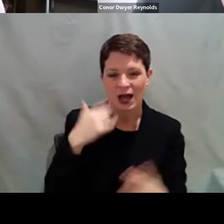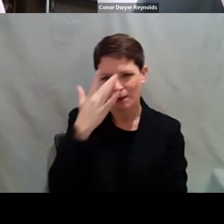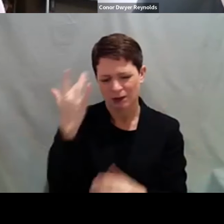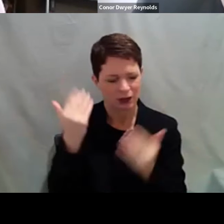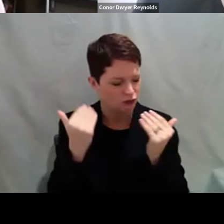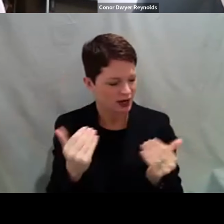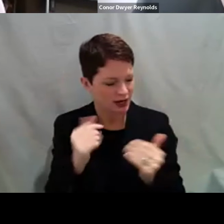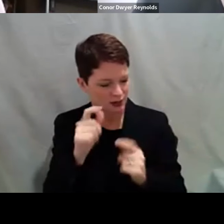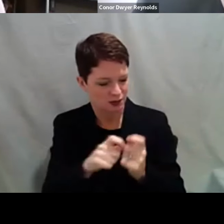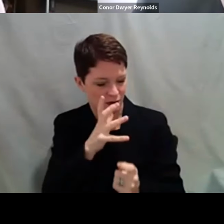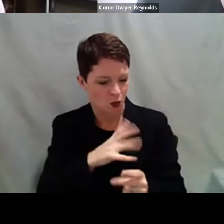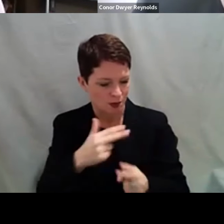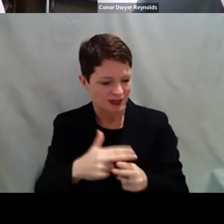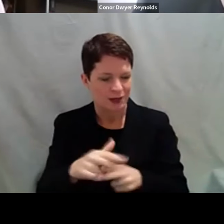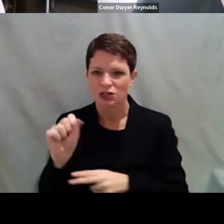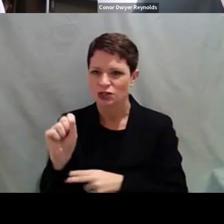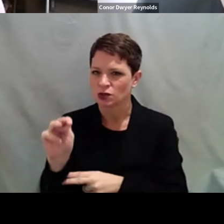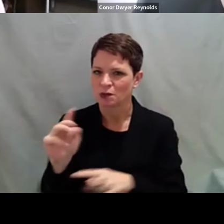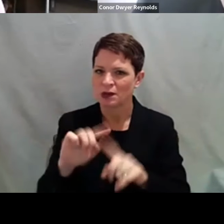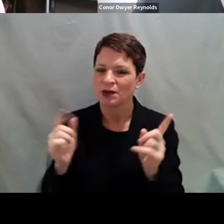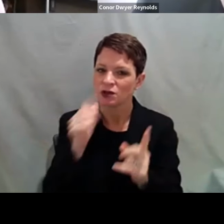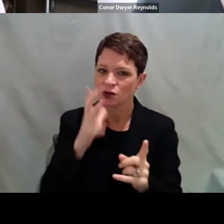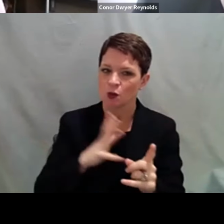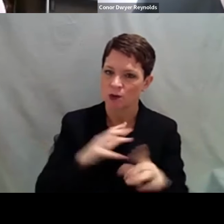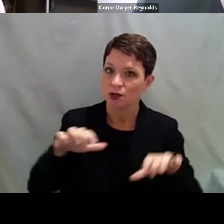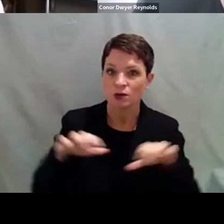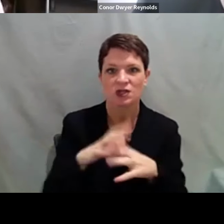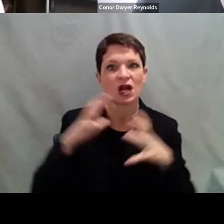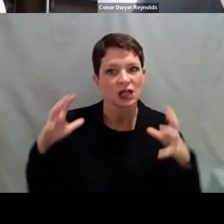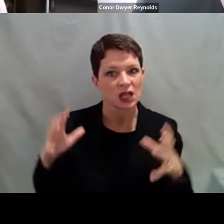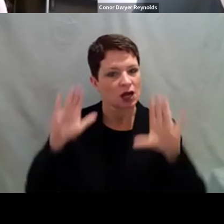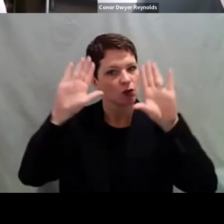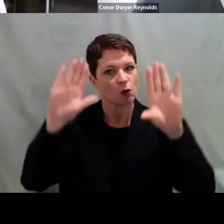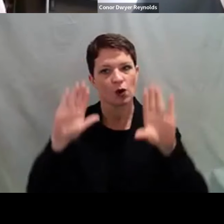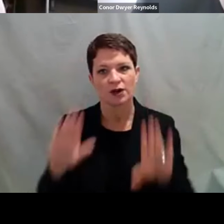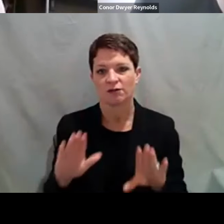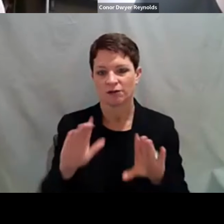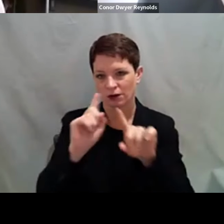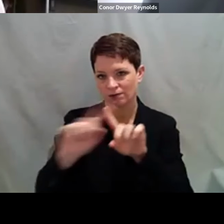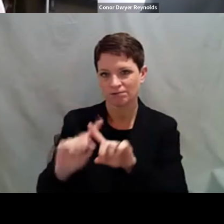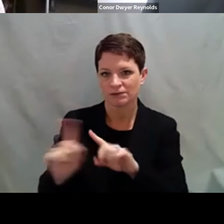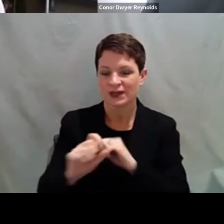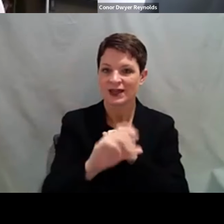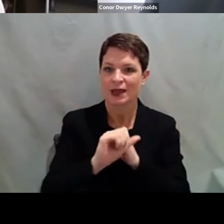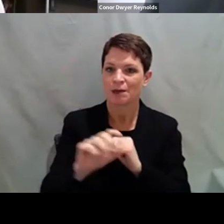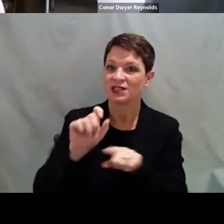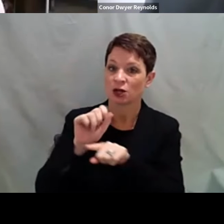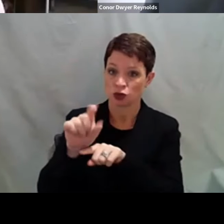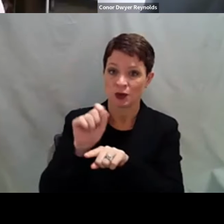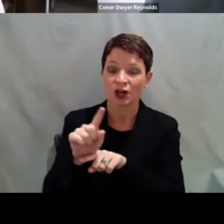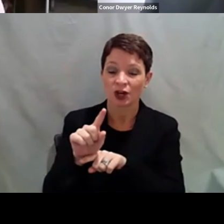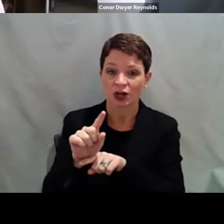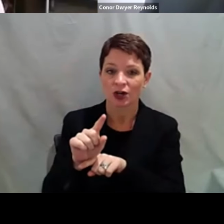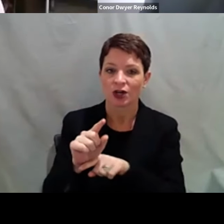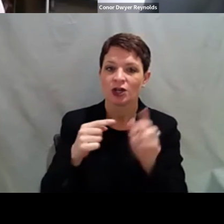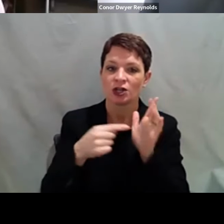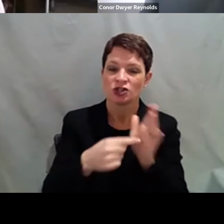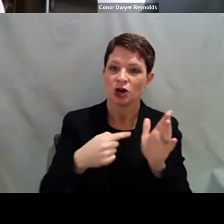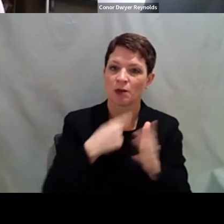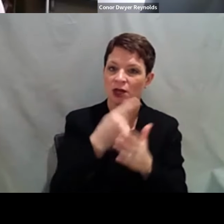specific woman's name who I'm thinking of, but there's a woman who's done a wonderful set of campaigns on Twitter, show me what